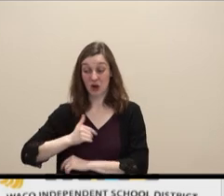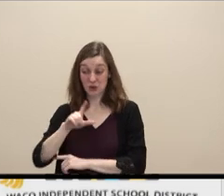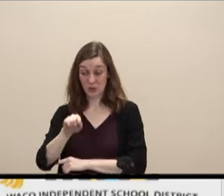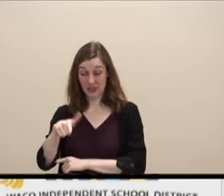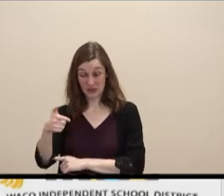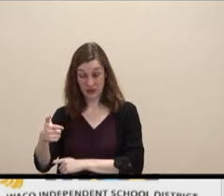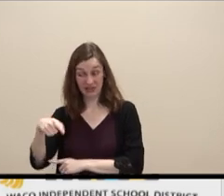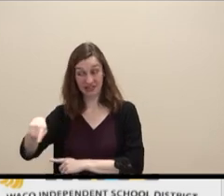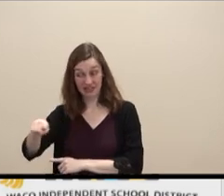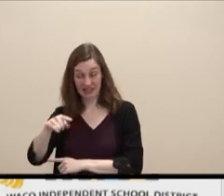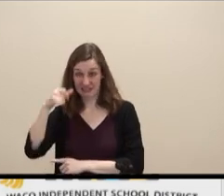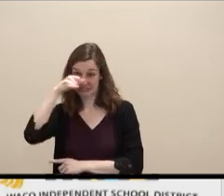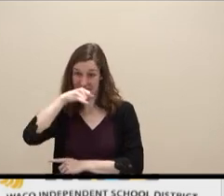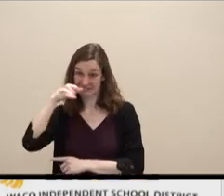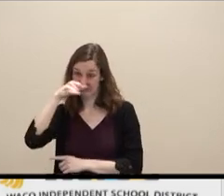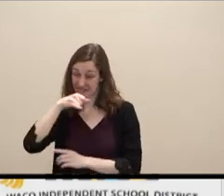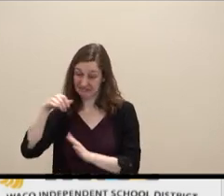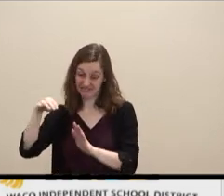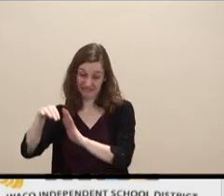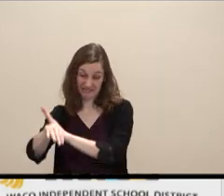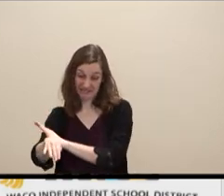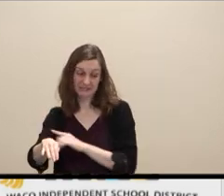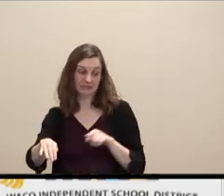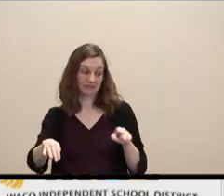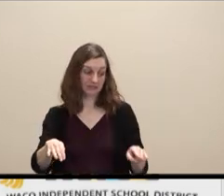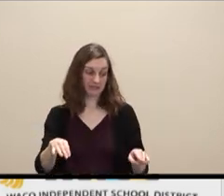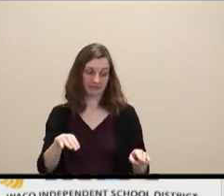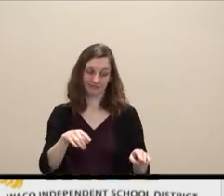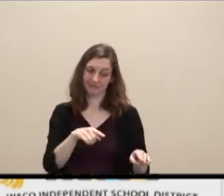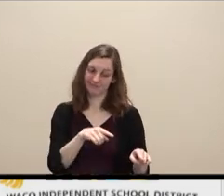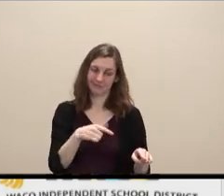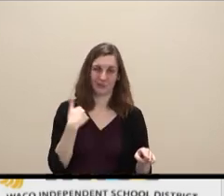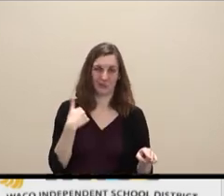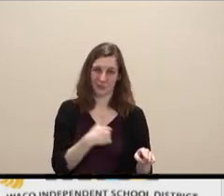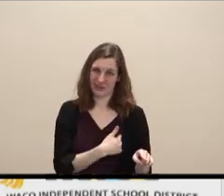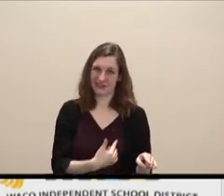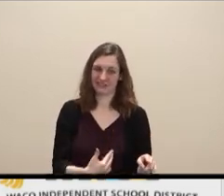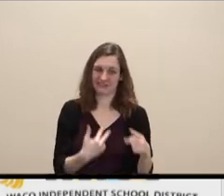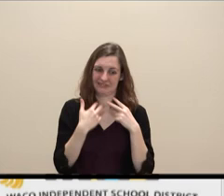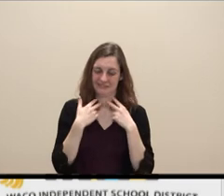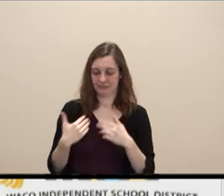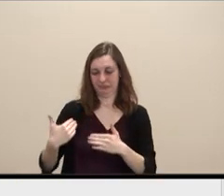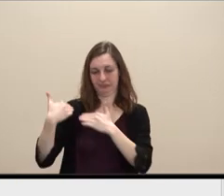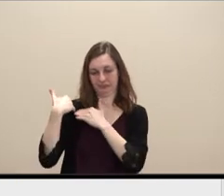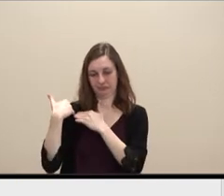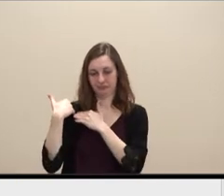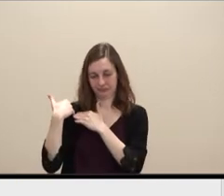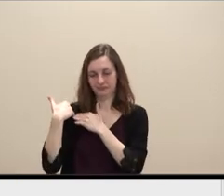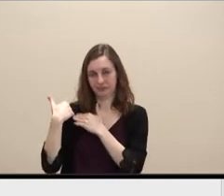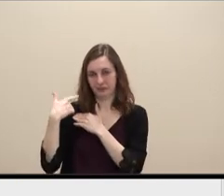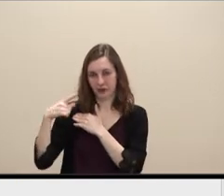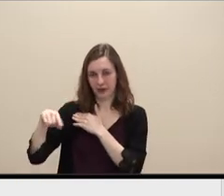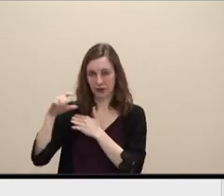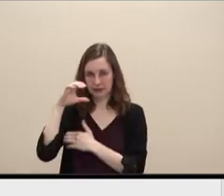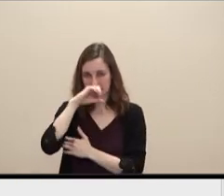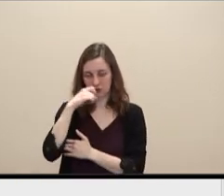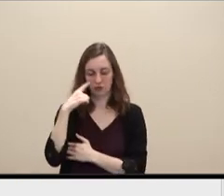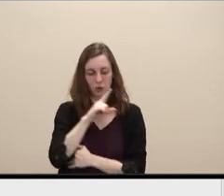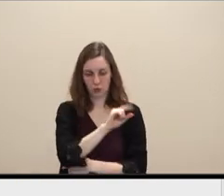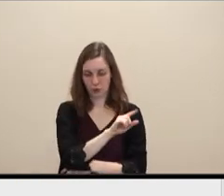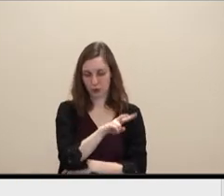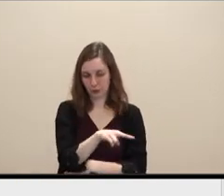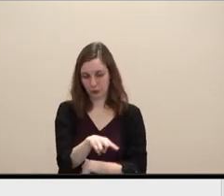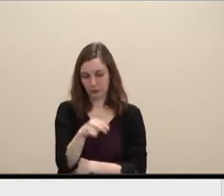to being held accountable. And our graduation rate is something we've been trying to work on. So the class of